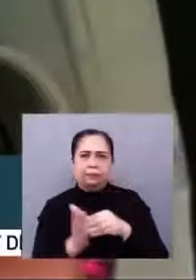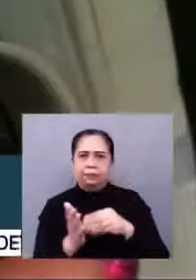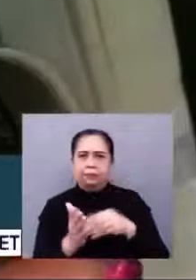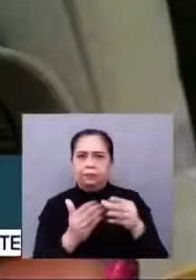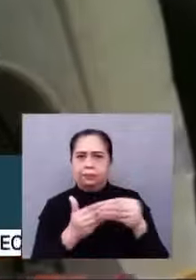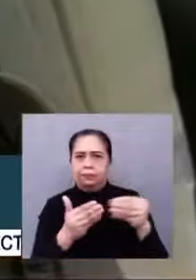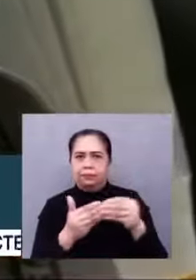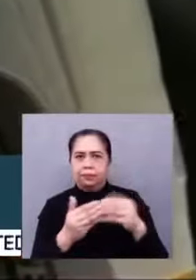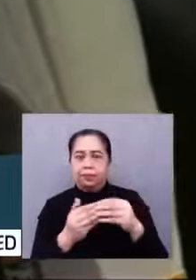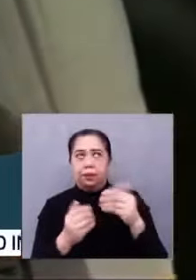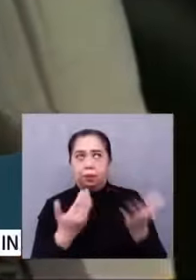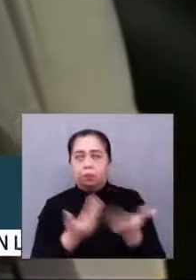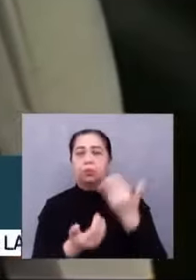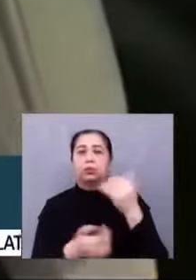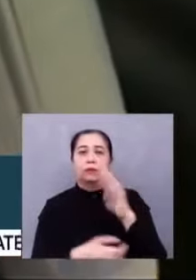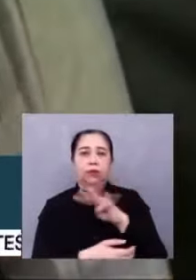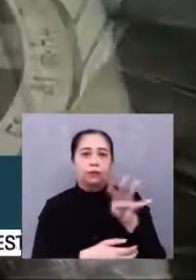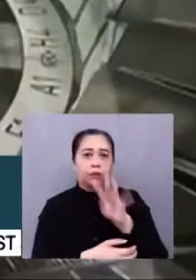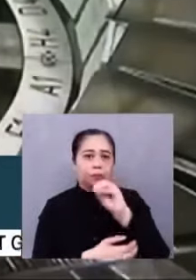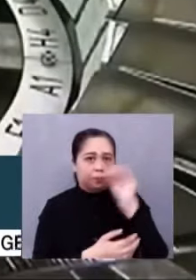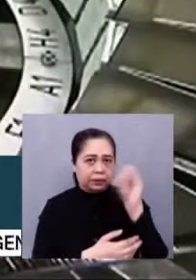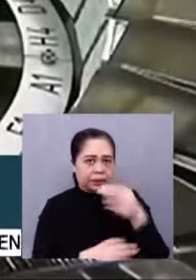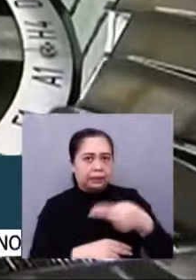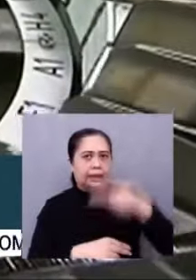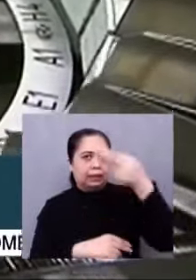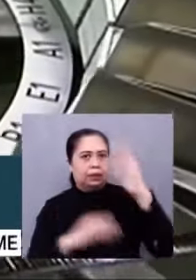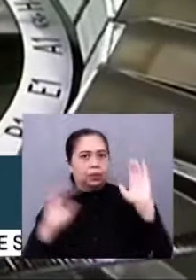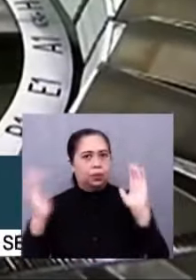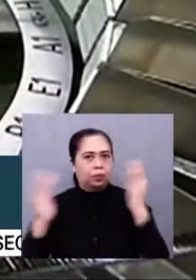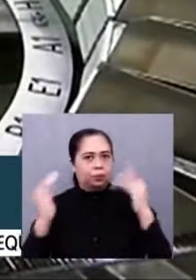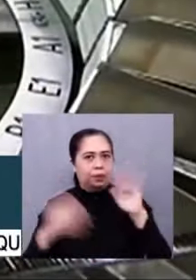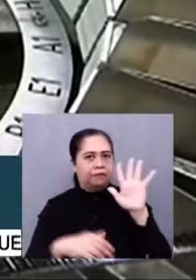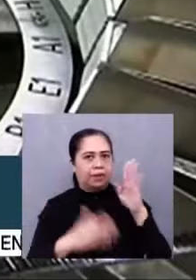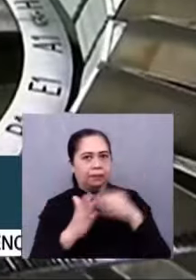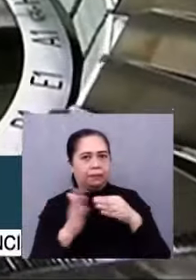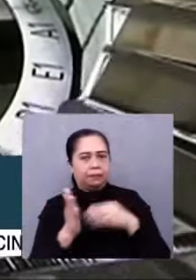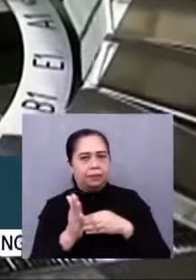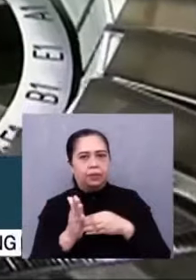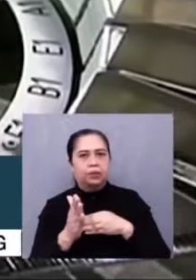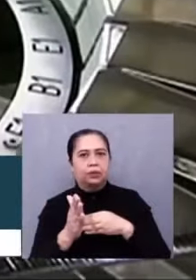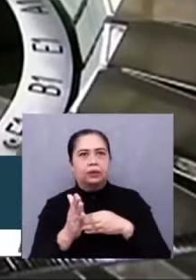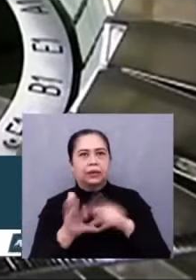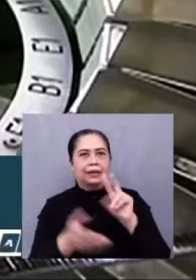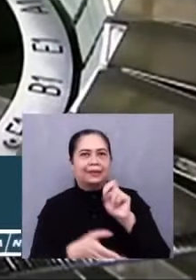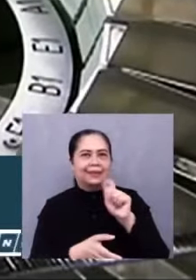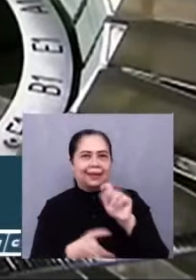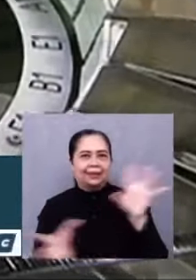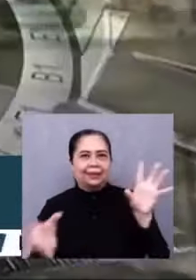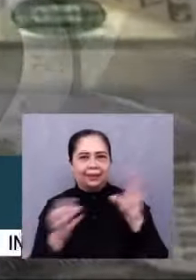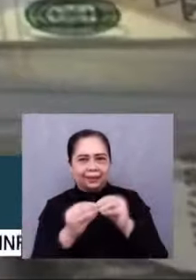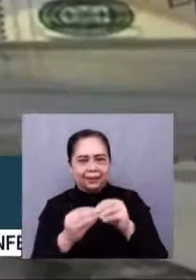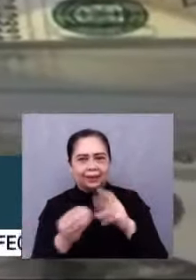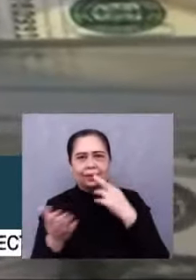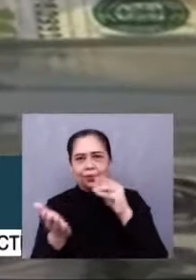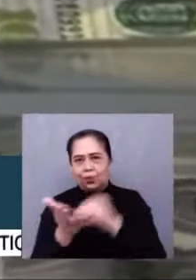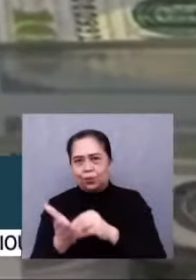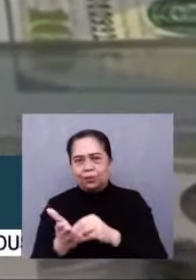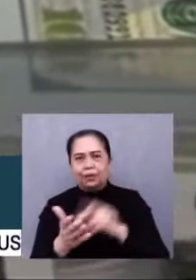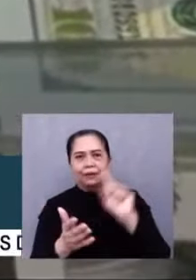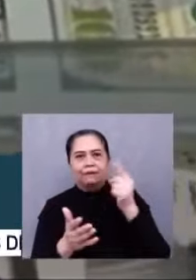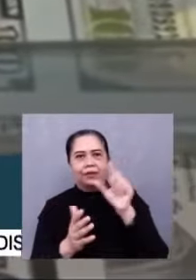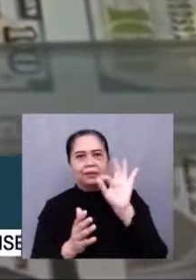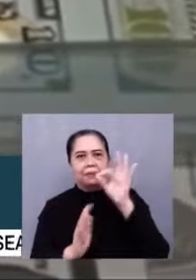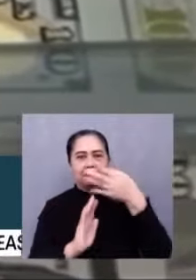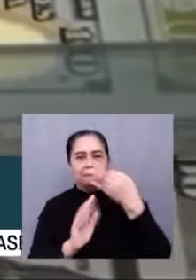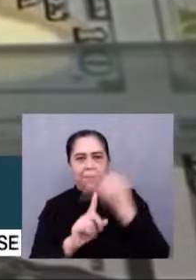nearly 44% higher compared to the $5 billion net inflows recorded in the first 9 months last